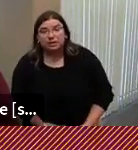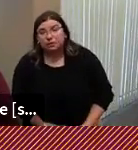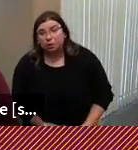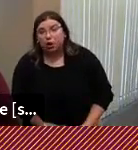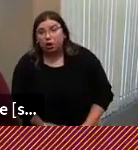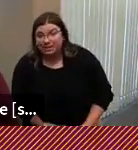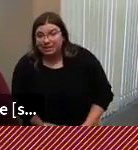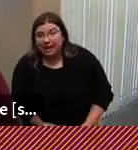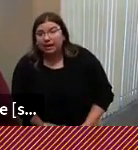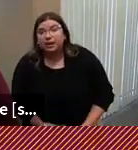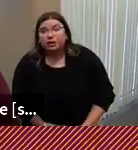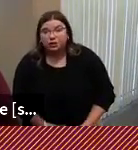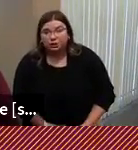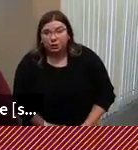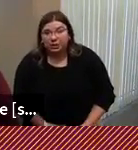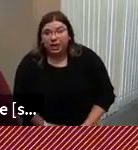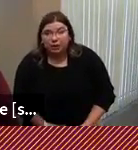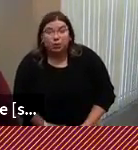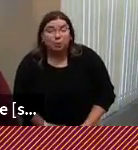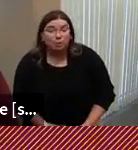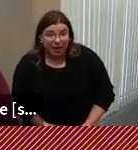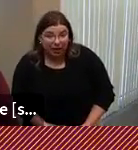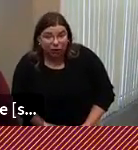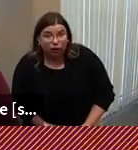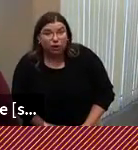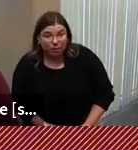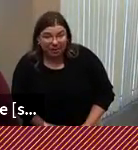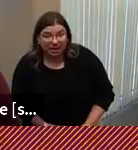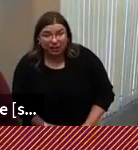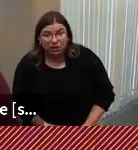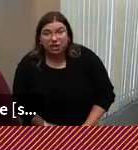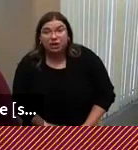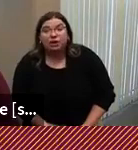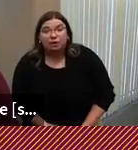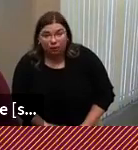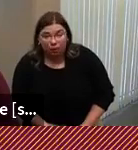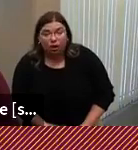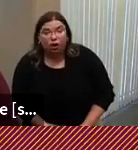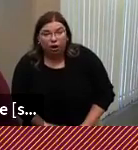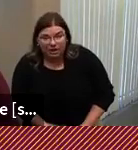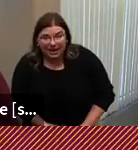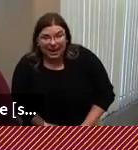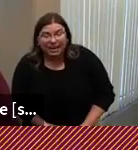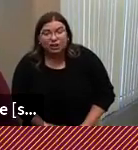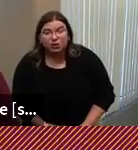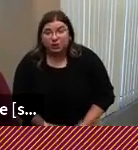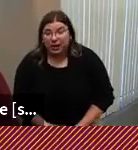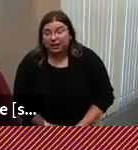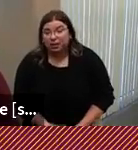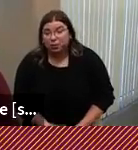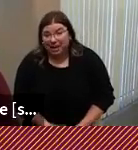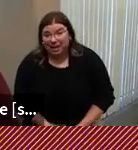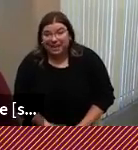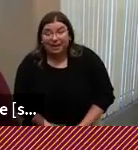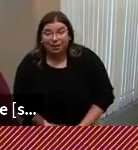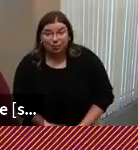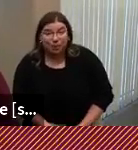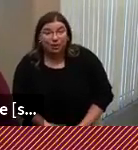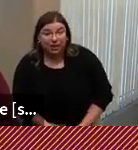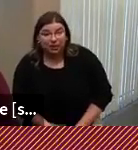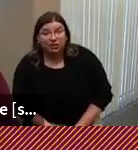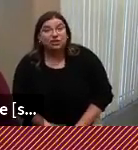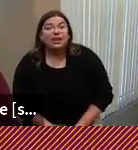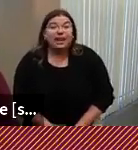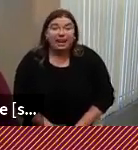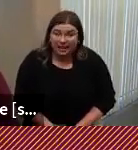for instance, for a heart attack, do you know the actual medical terminology for a heart attack? And do you know how to communicate that in